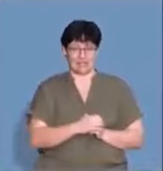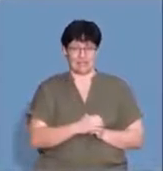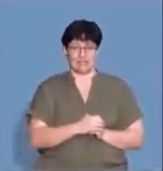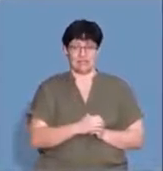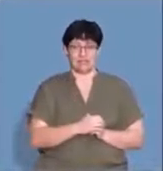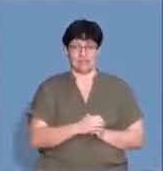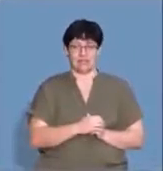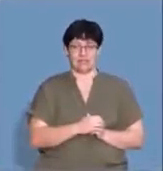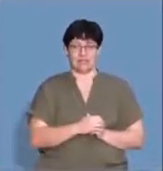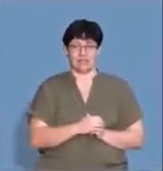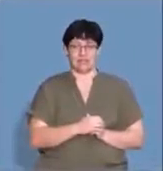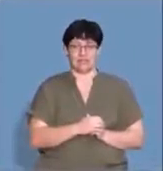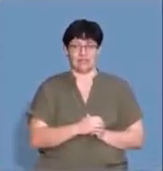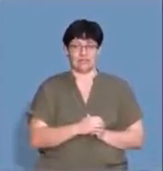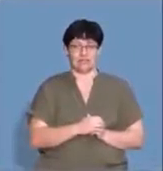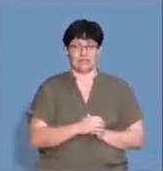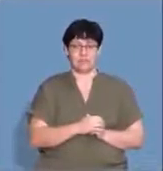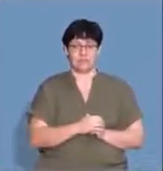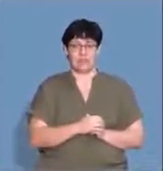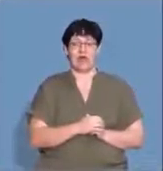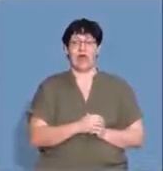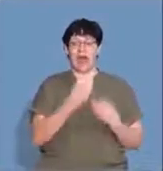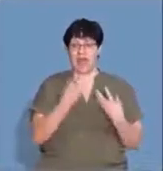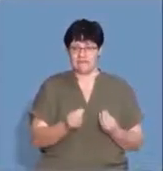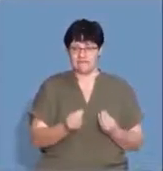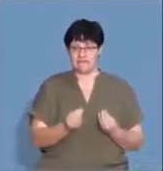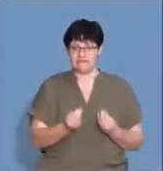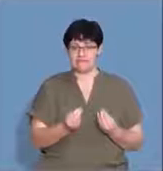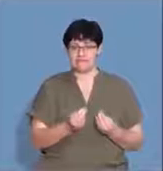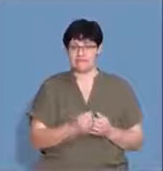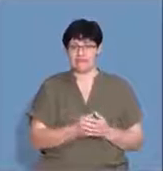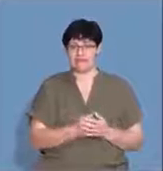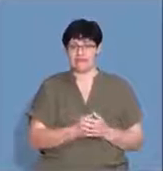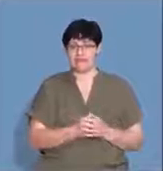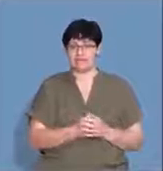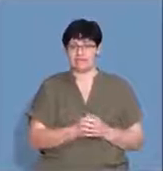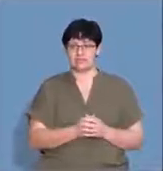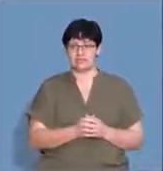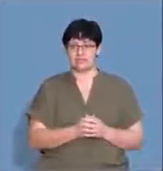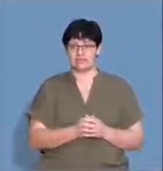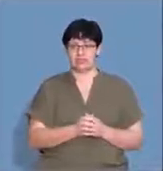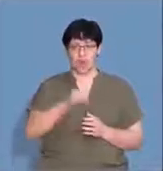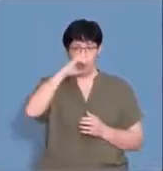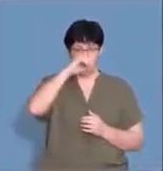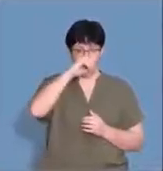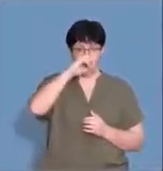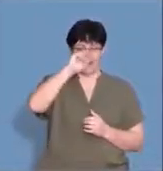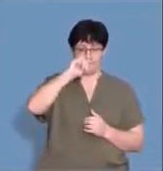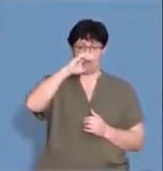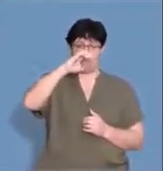change colors for a second, our mode has got the O in it, and that is the same